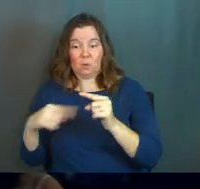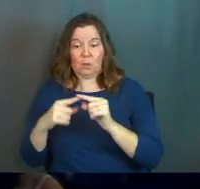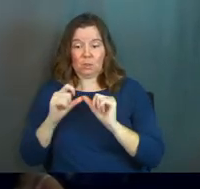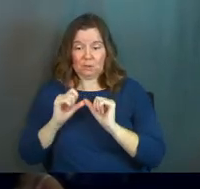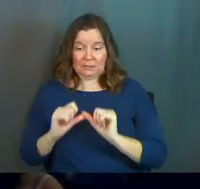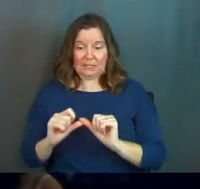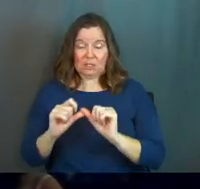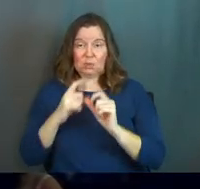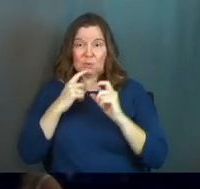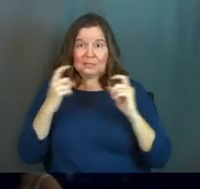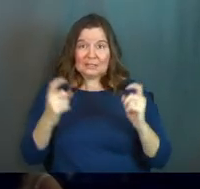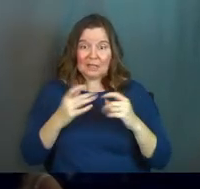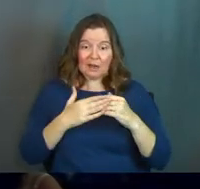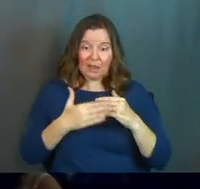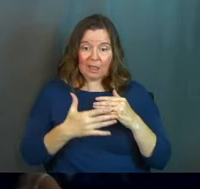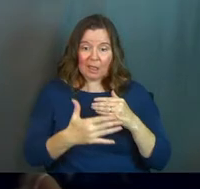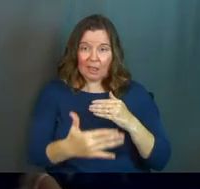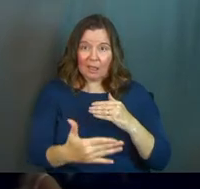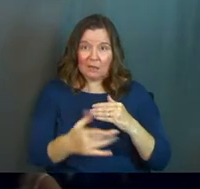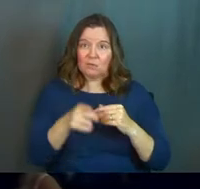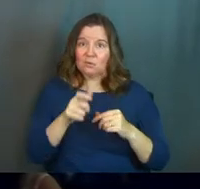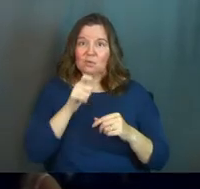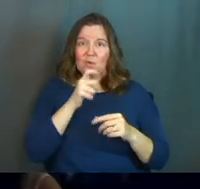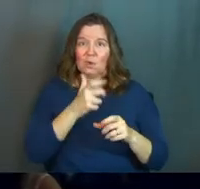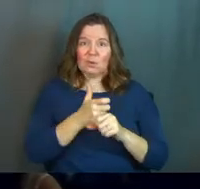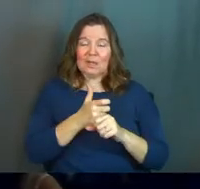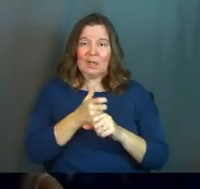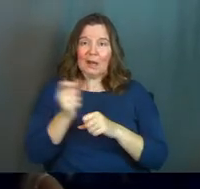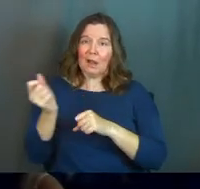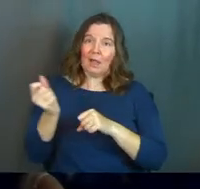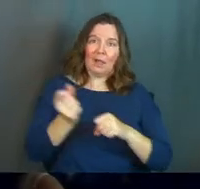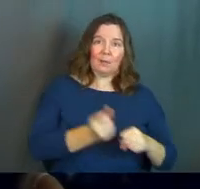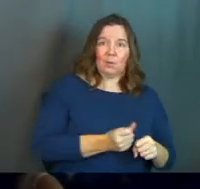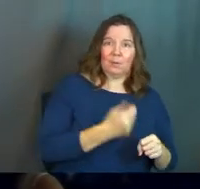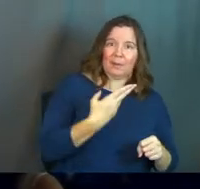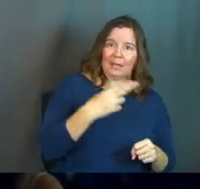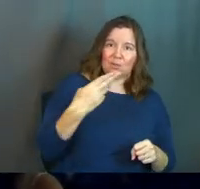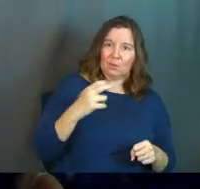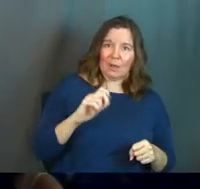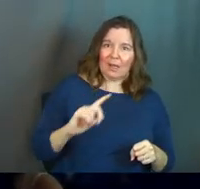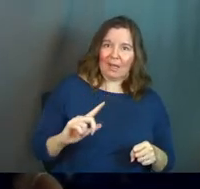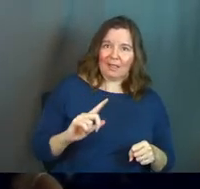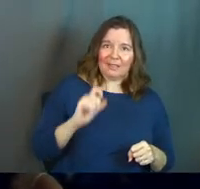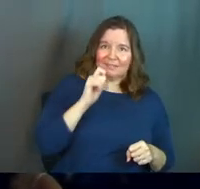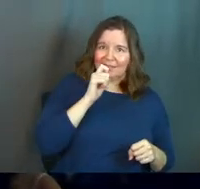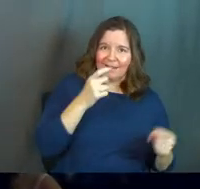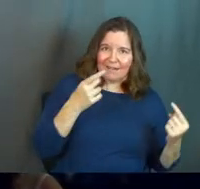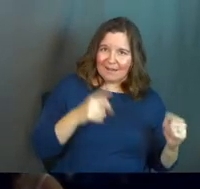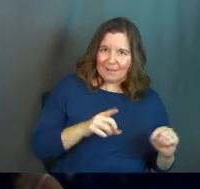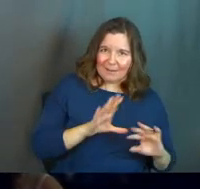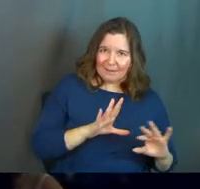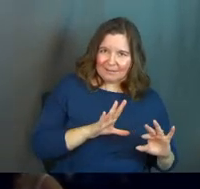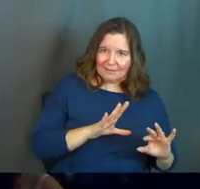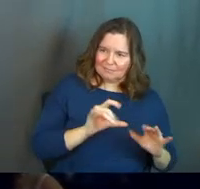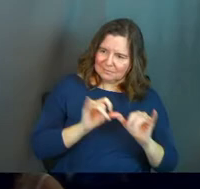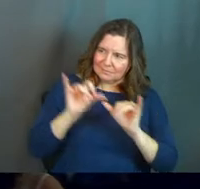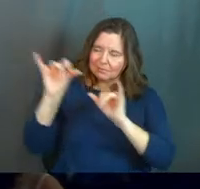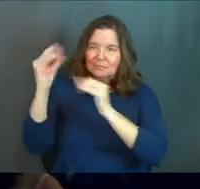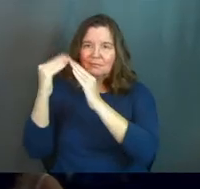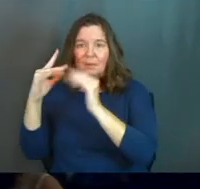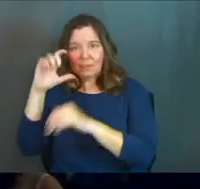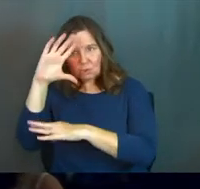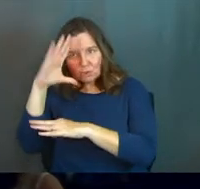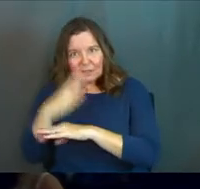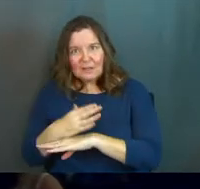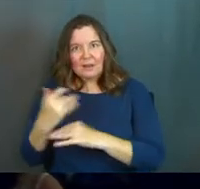you continue to sin into the future, you don't get pulled back to hell like Benny was afraid he was going to be. Because you're a